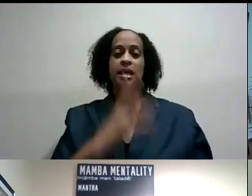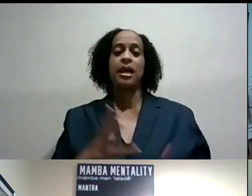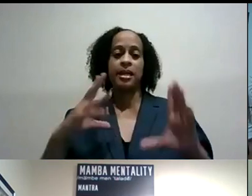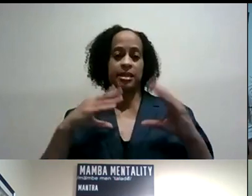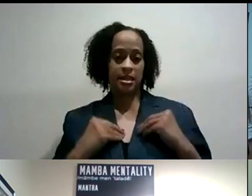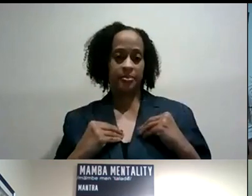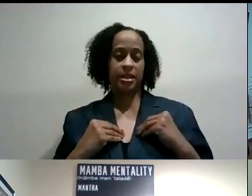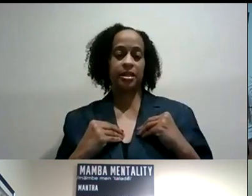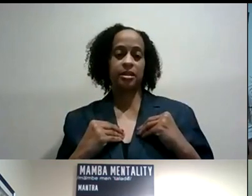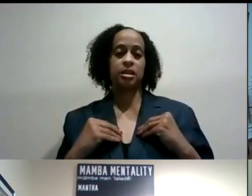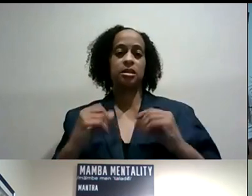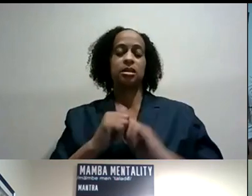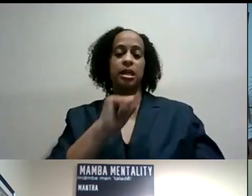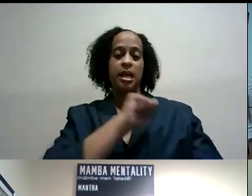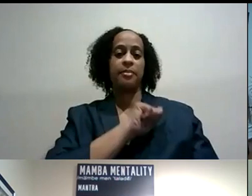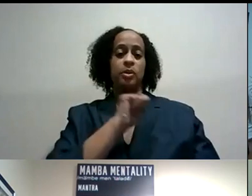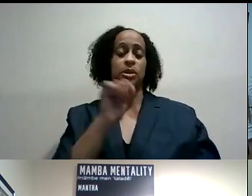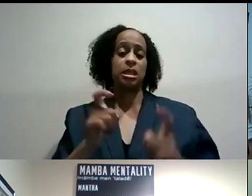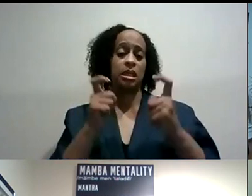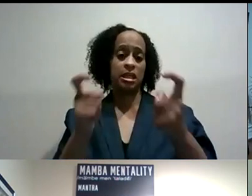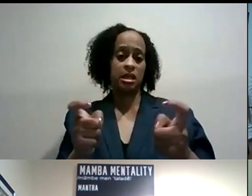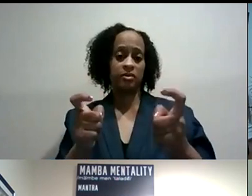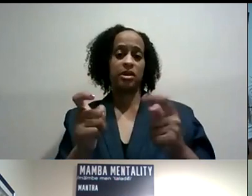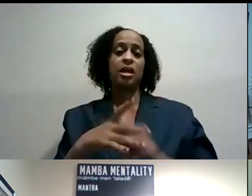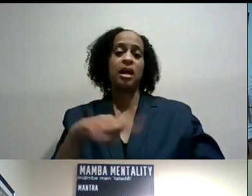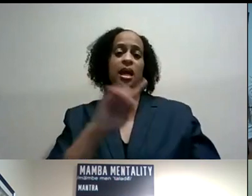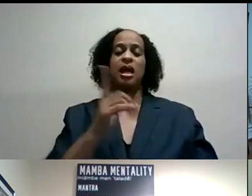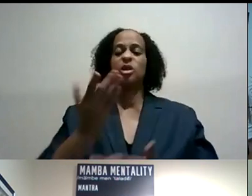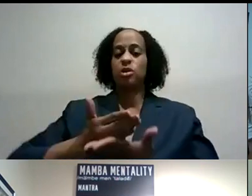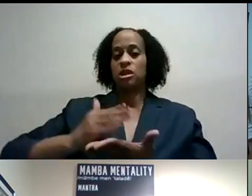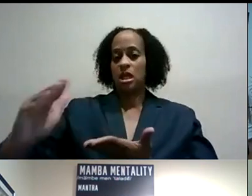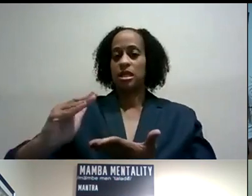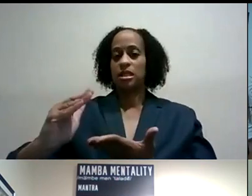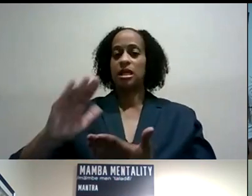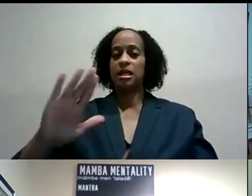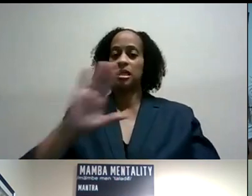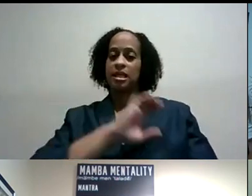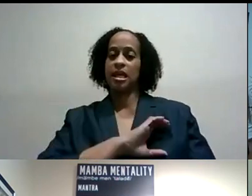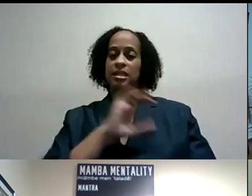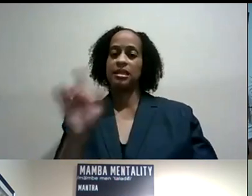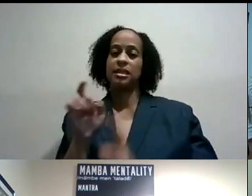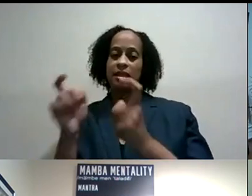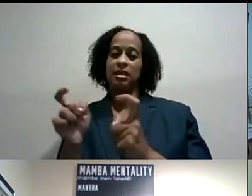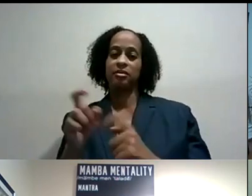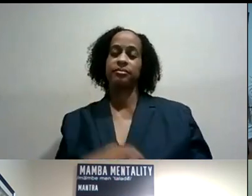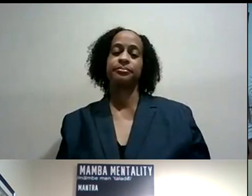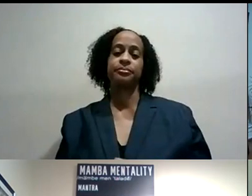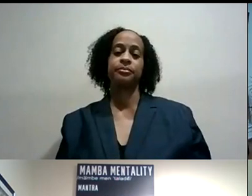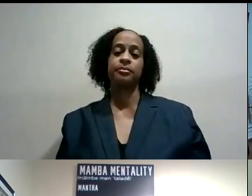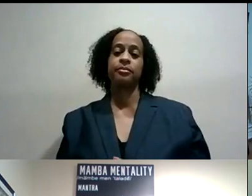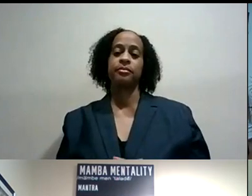accepted Abel's gift and rejected Cain's gift. Now,